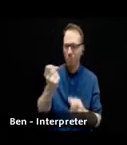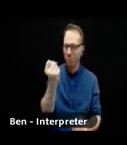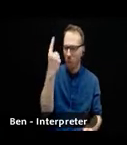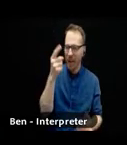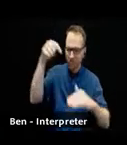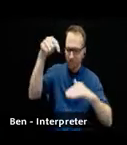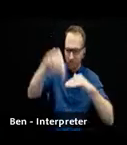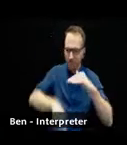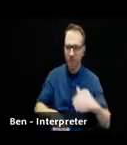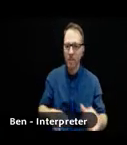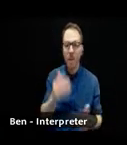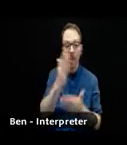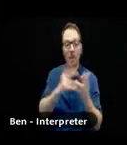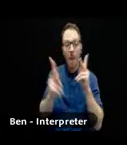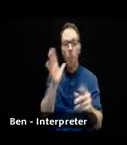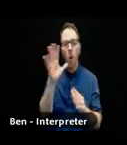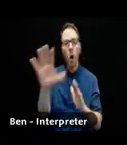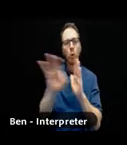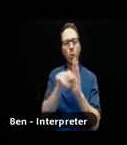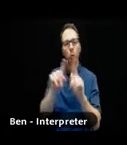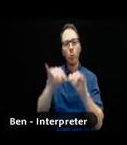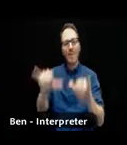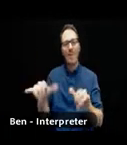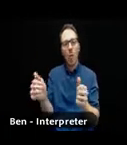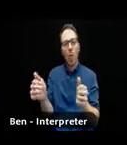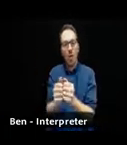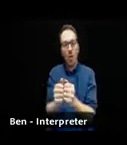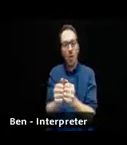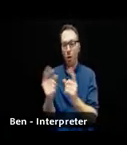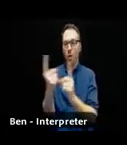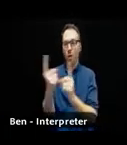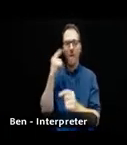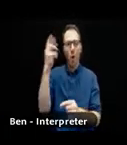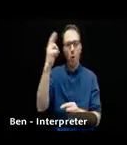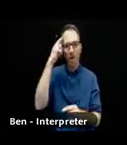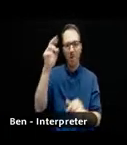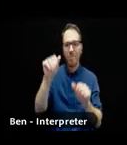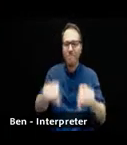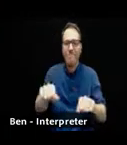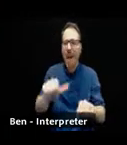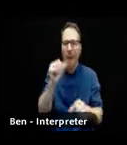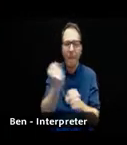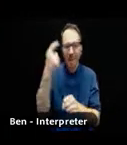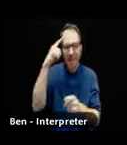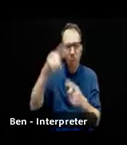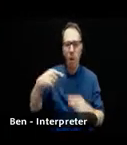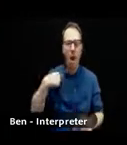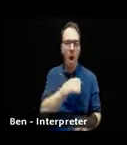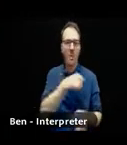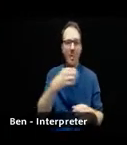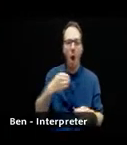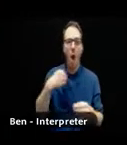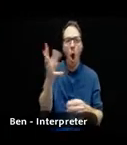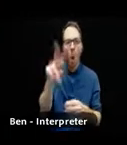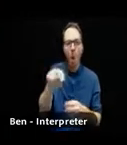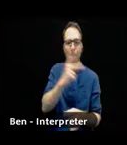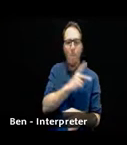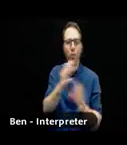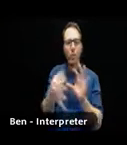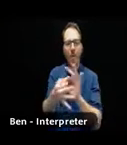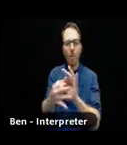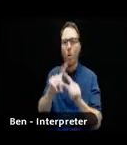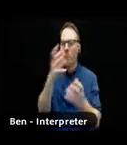that some people are going to choose to stay together for reasons that may not make sense to us in our own personal relationships, but if we really